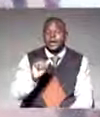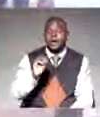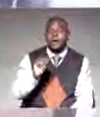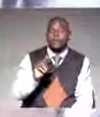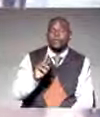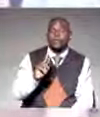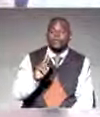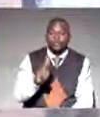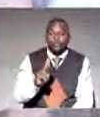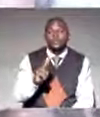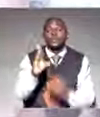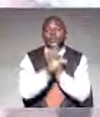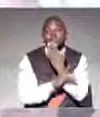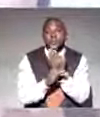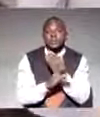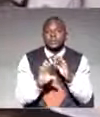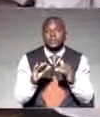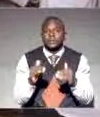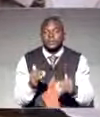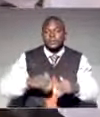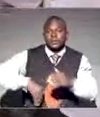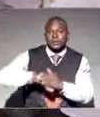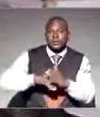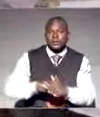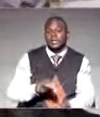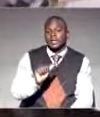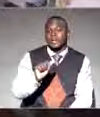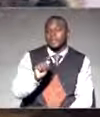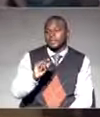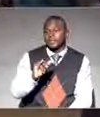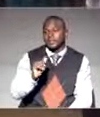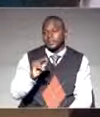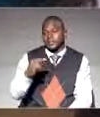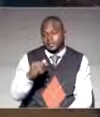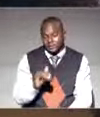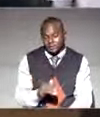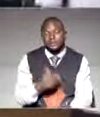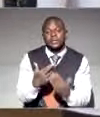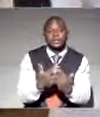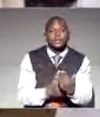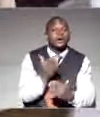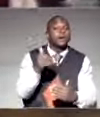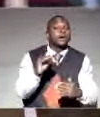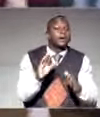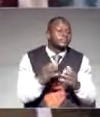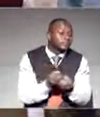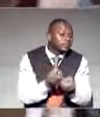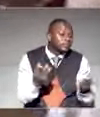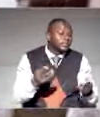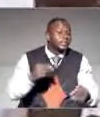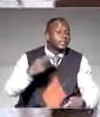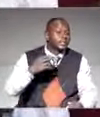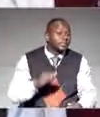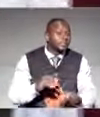camp held at Rot Santo Richard's grounds in Atiaka in Amuru District registered a high prevalence of